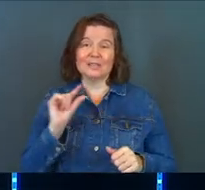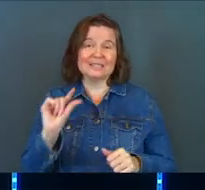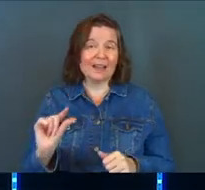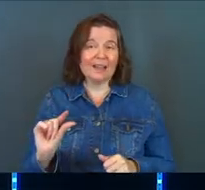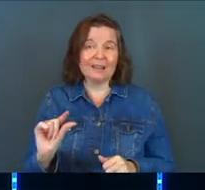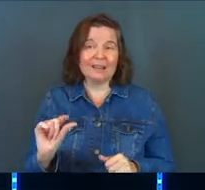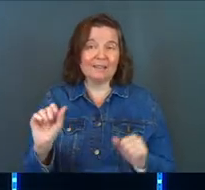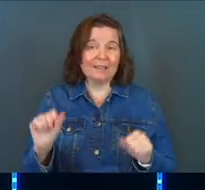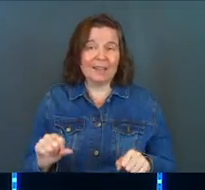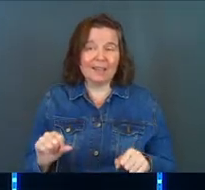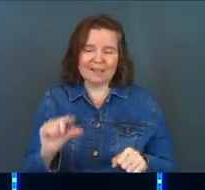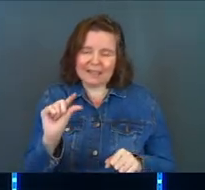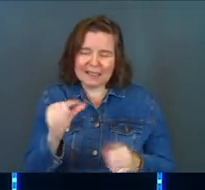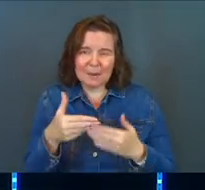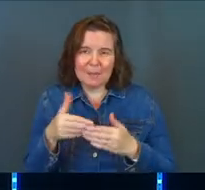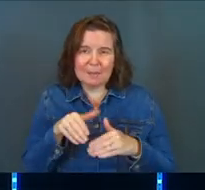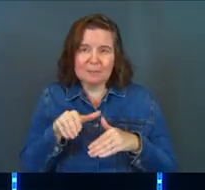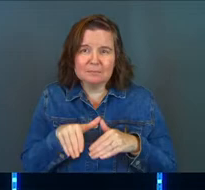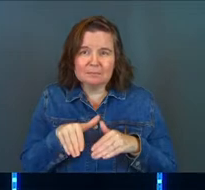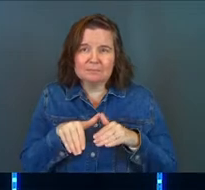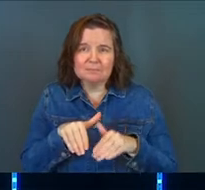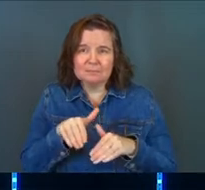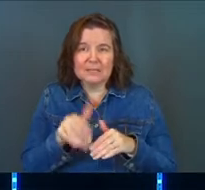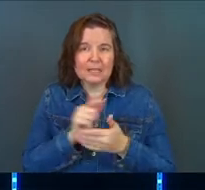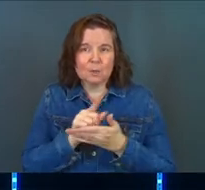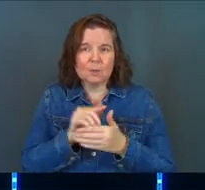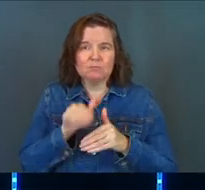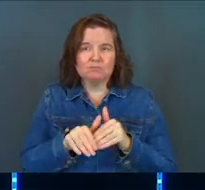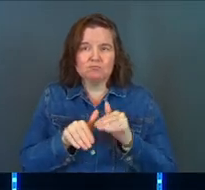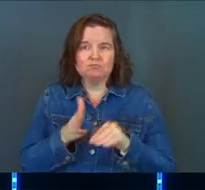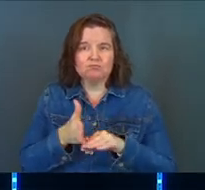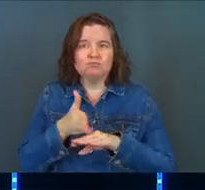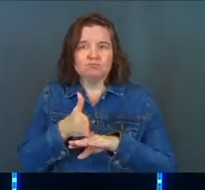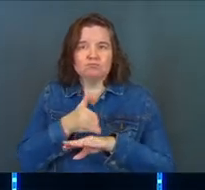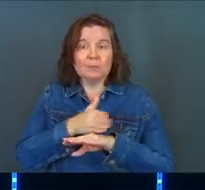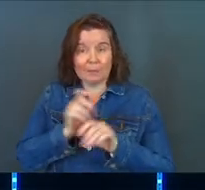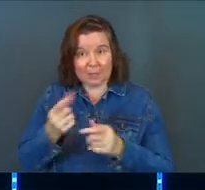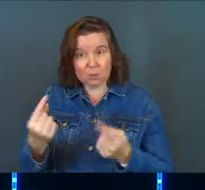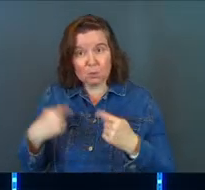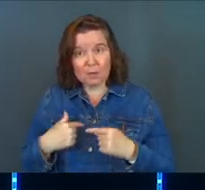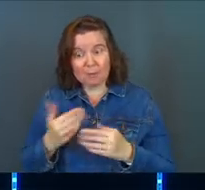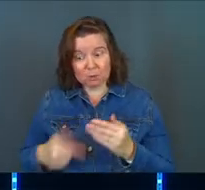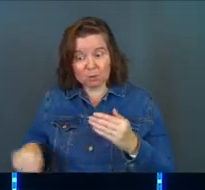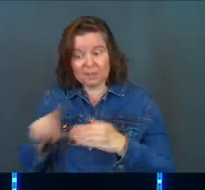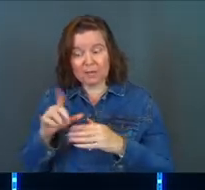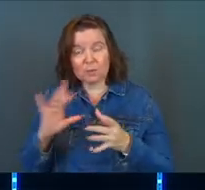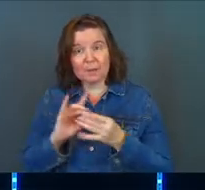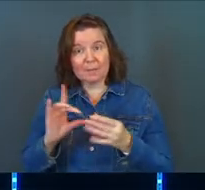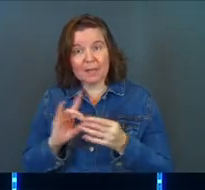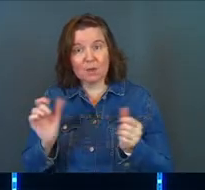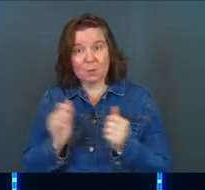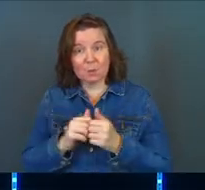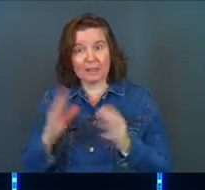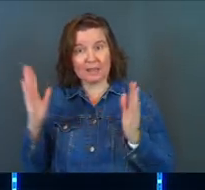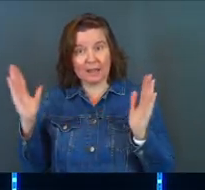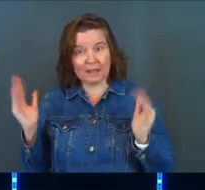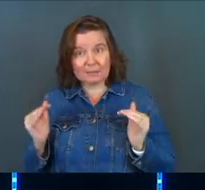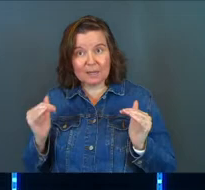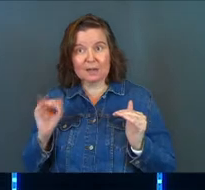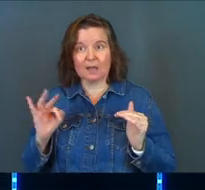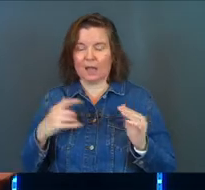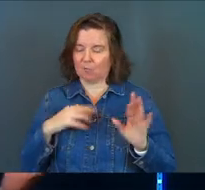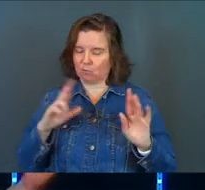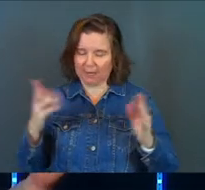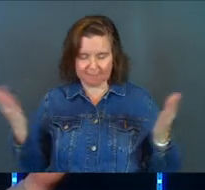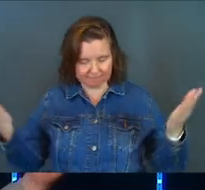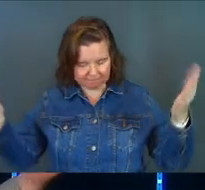tiny. Little baby steps. Each week, little baby steps. But can you come to next week's message with an expectation?